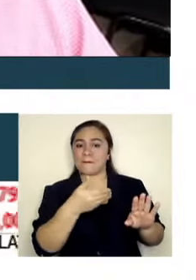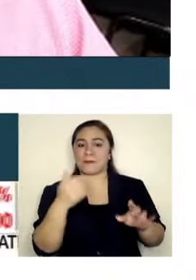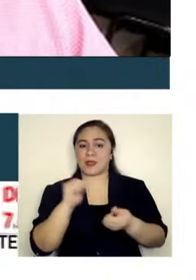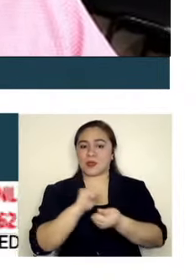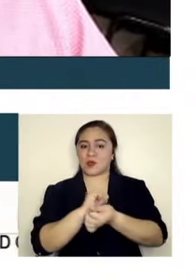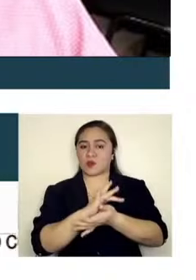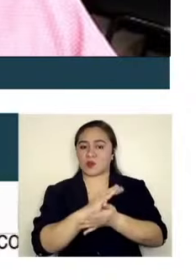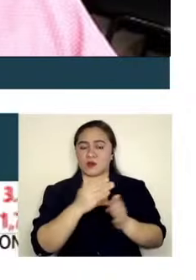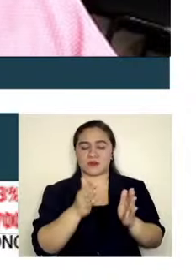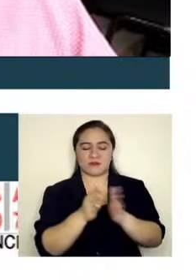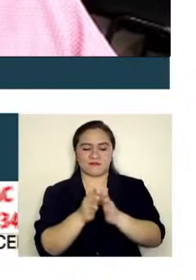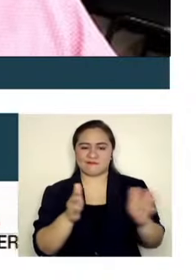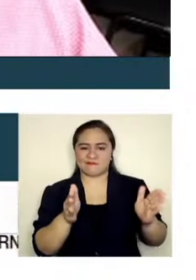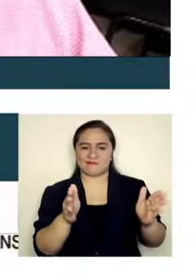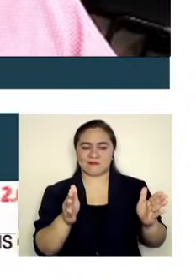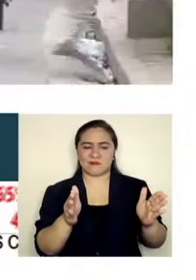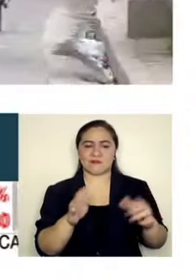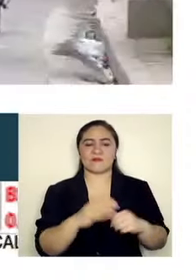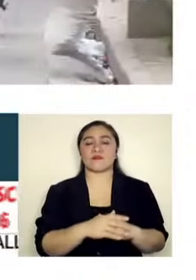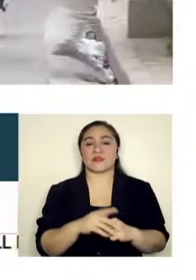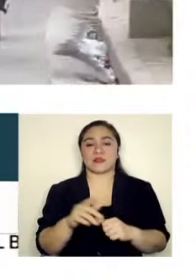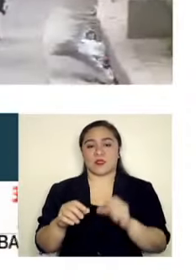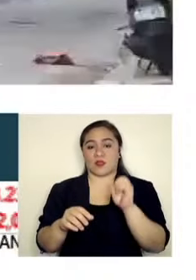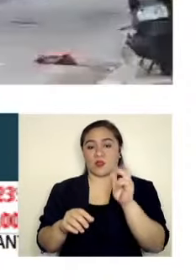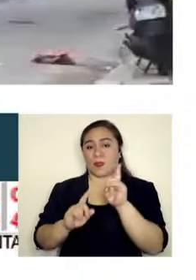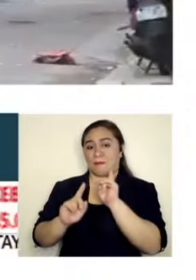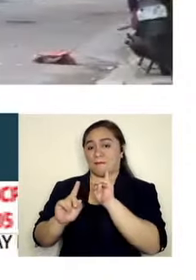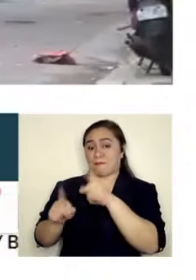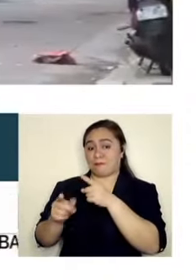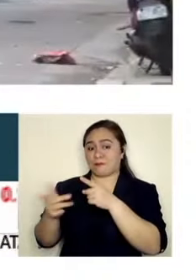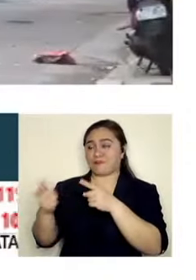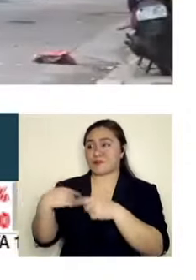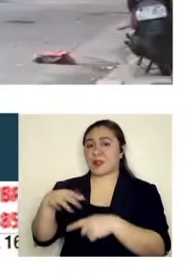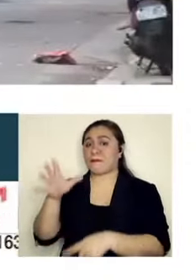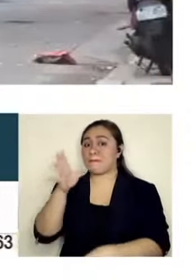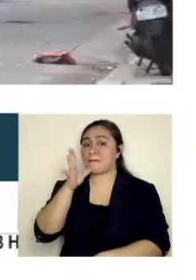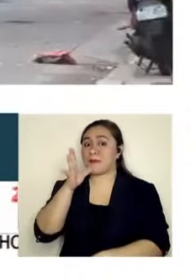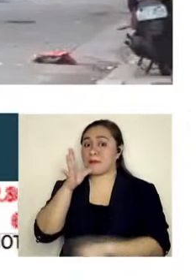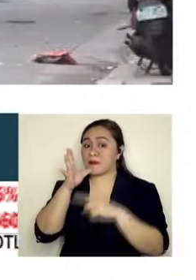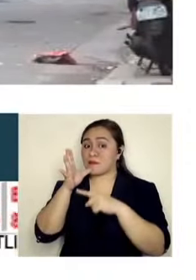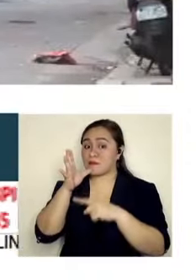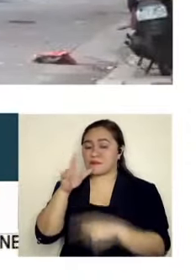who had diagnosed as COVID, yung mother, yung babae,